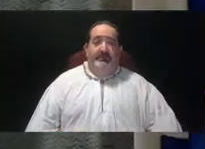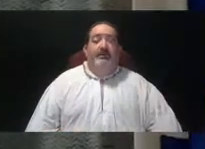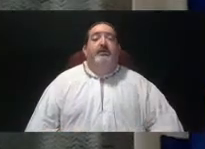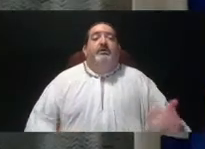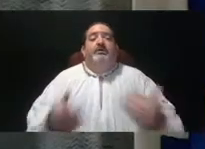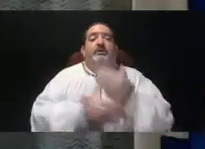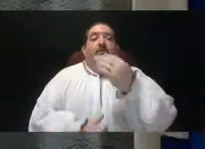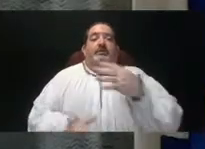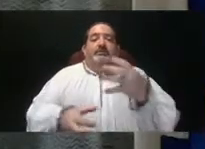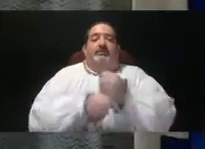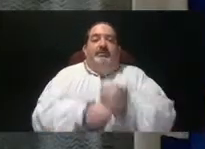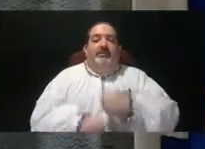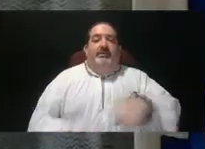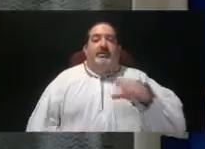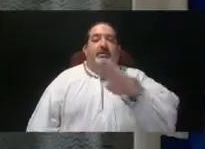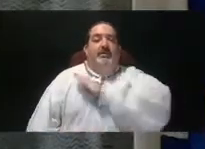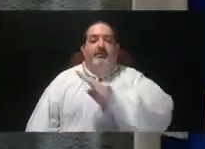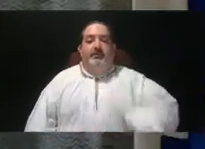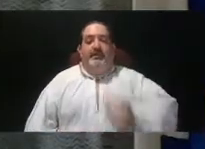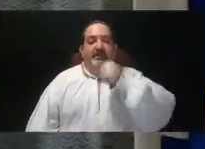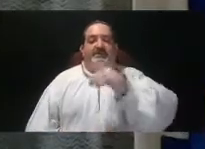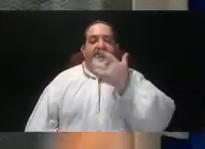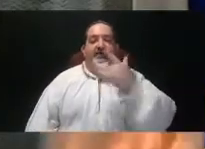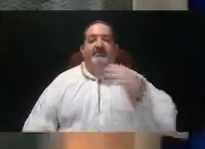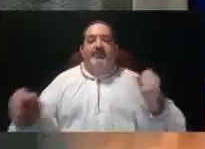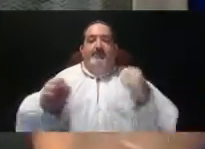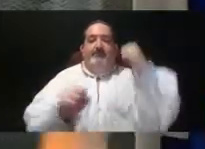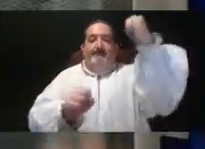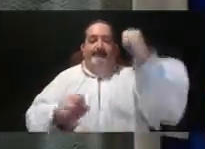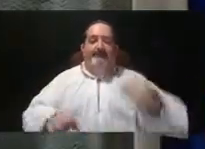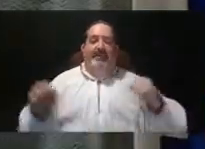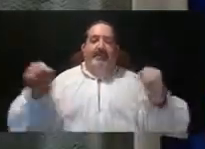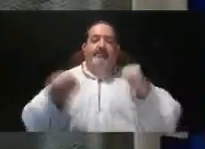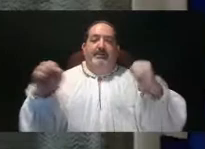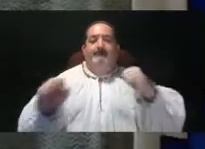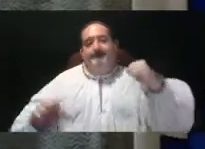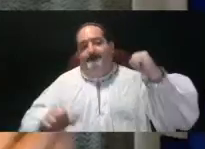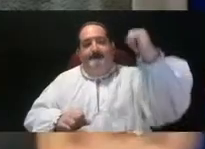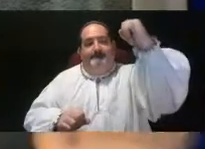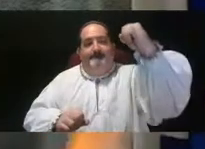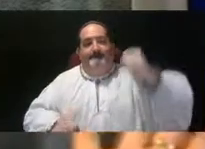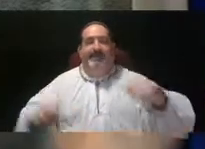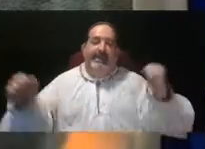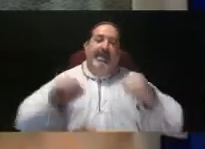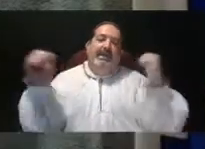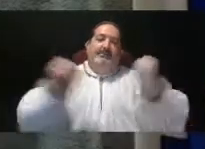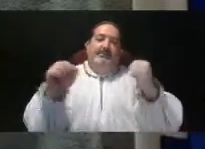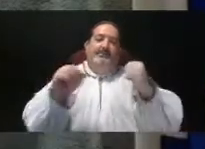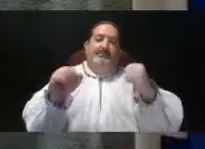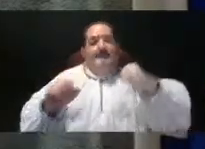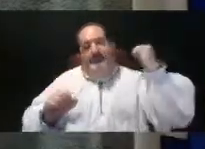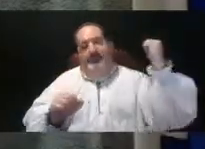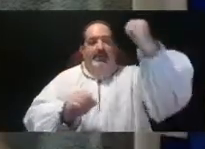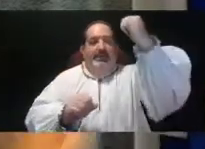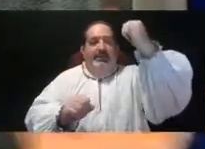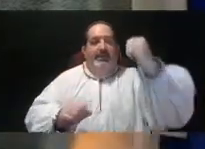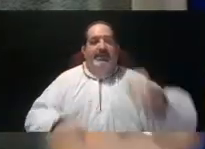For the newest recipients of the Baroness's favor, hip hip, hip hip, hip